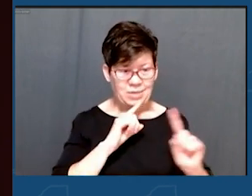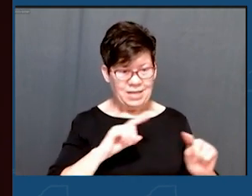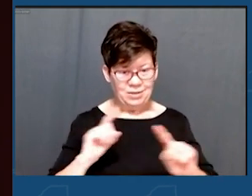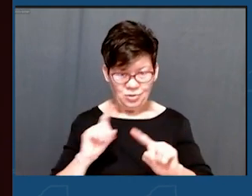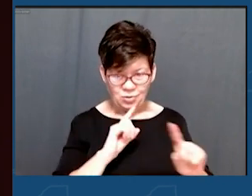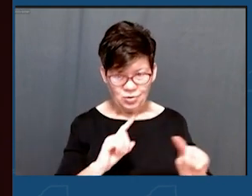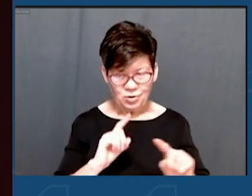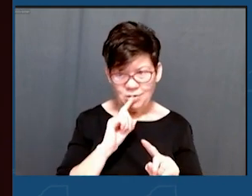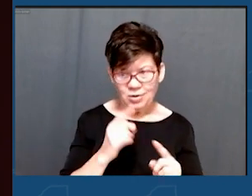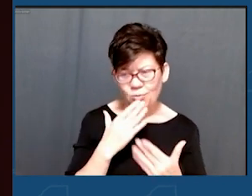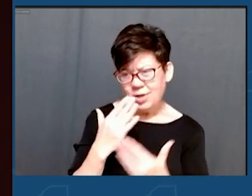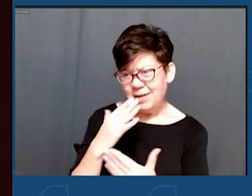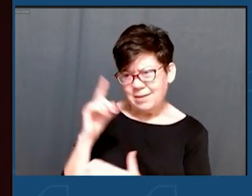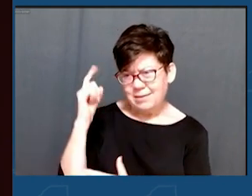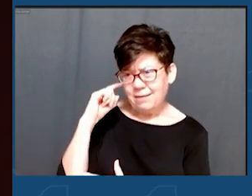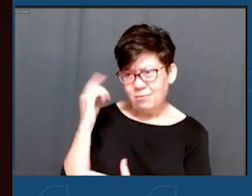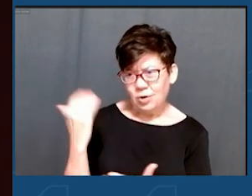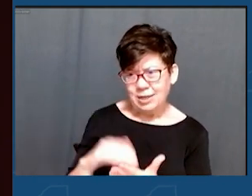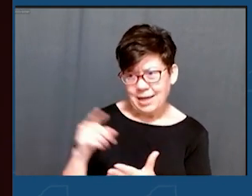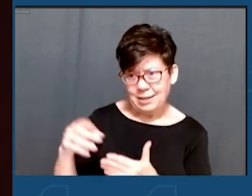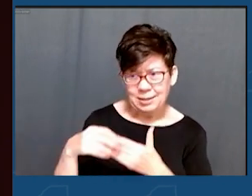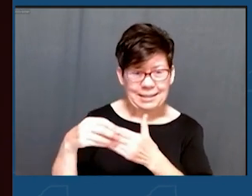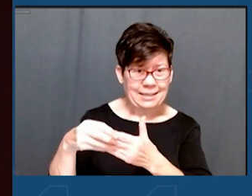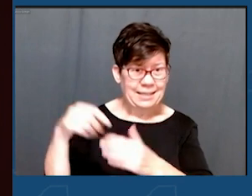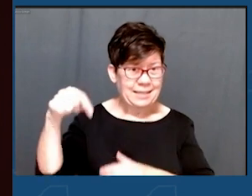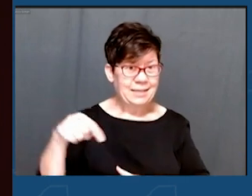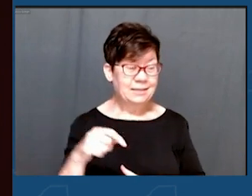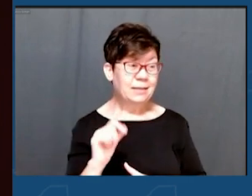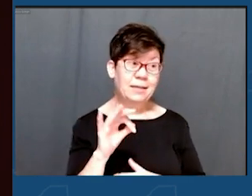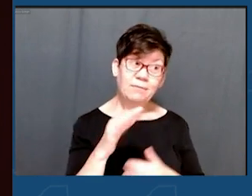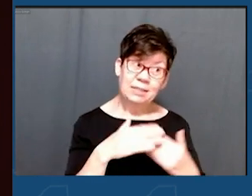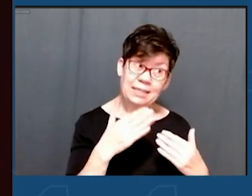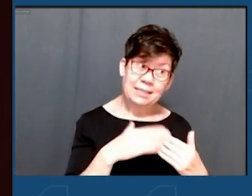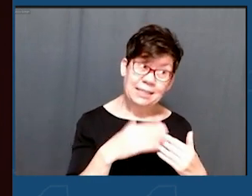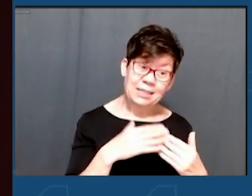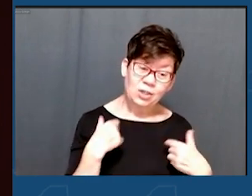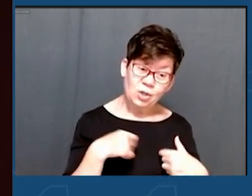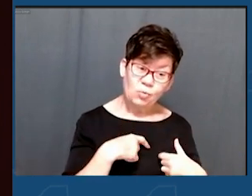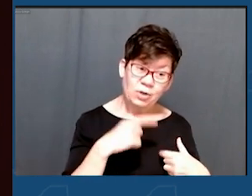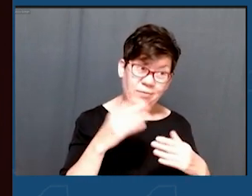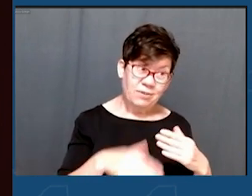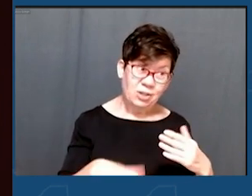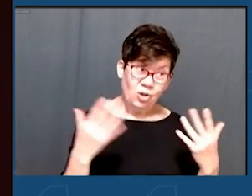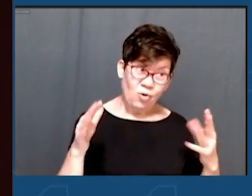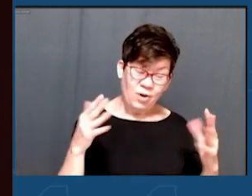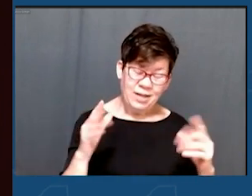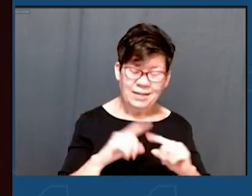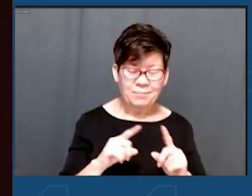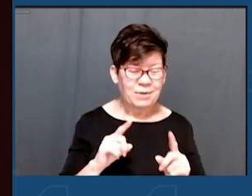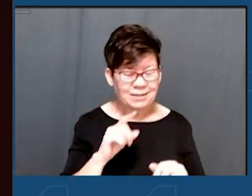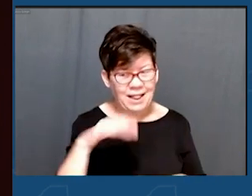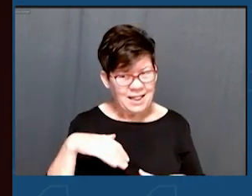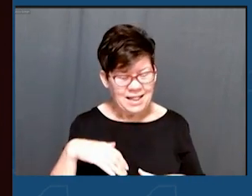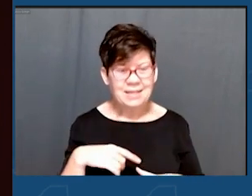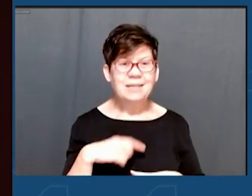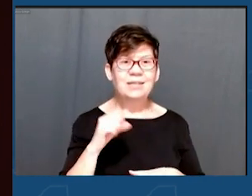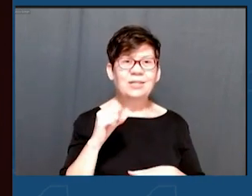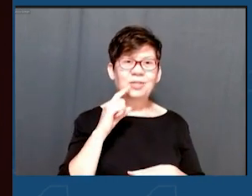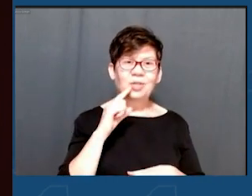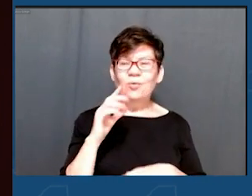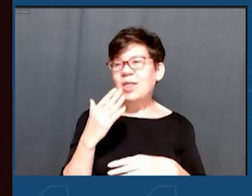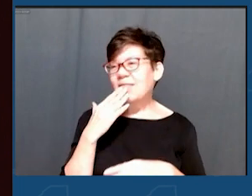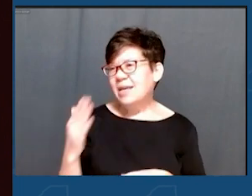transformed into 22 affordable live-work loft apartments for artists. The project includes 15,000 square feet of community